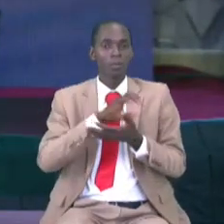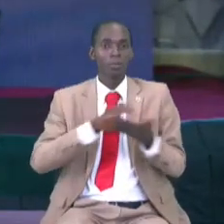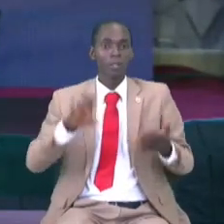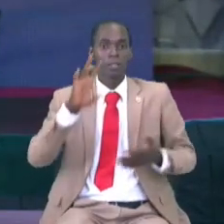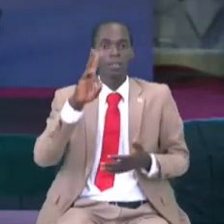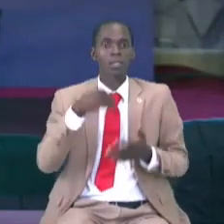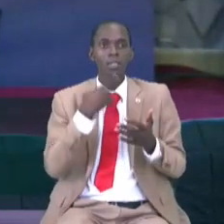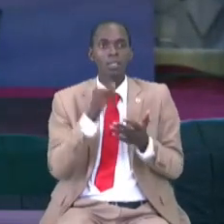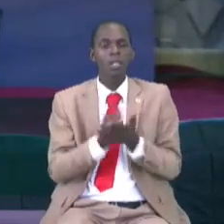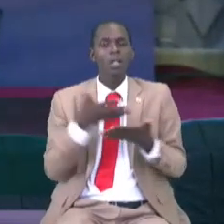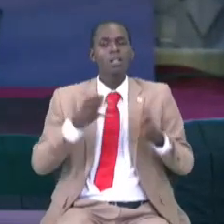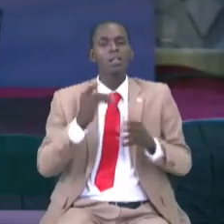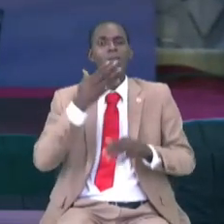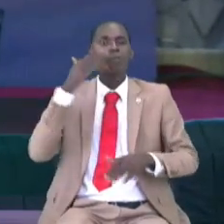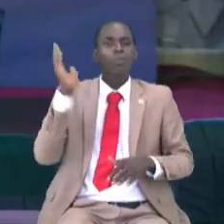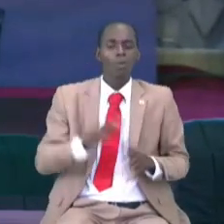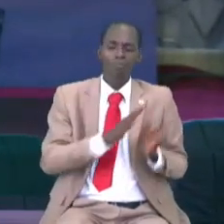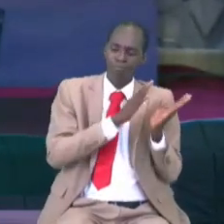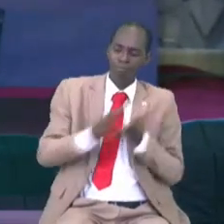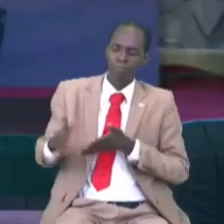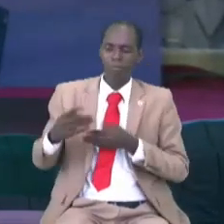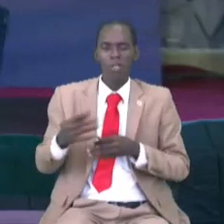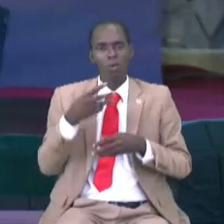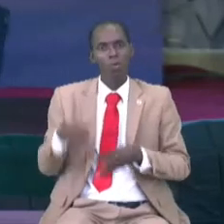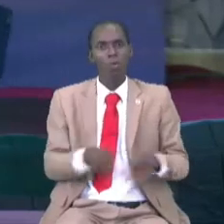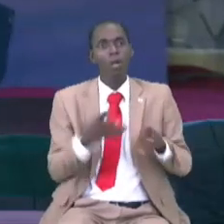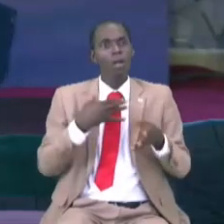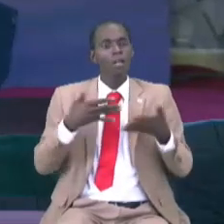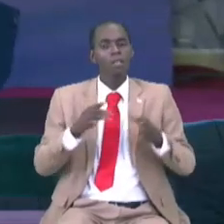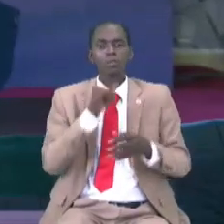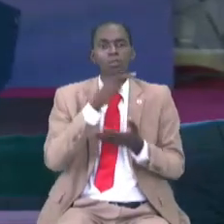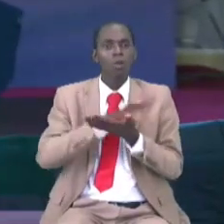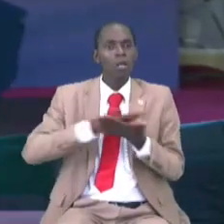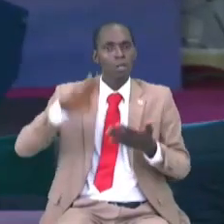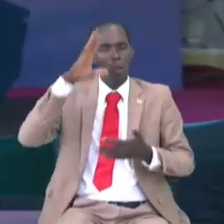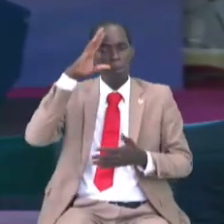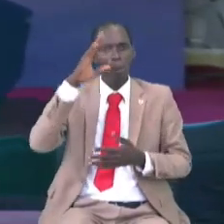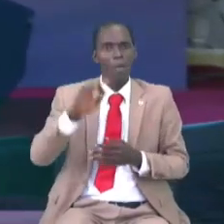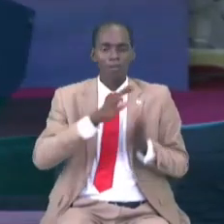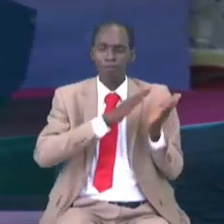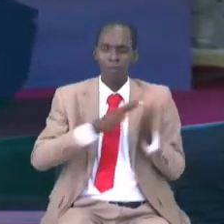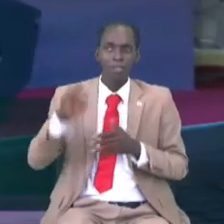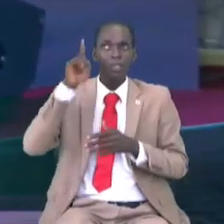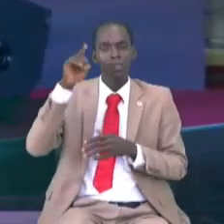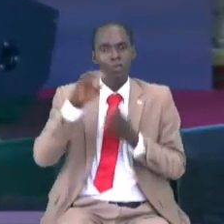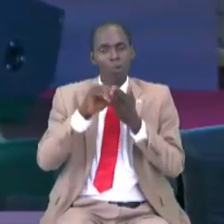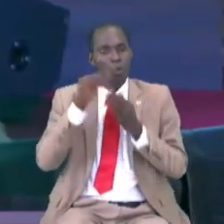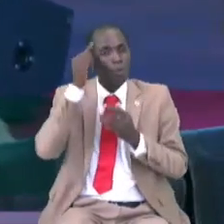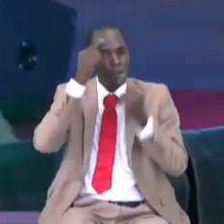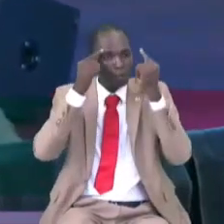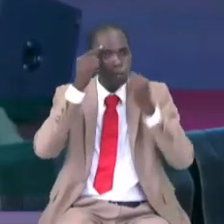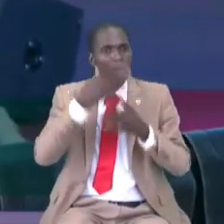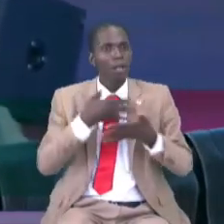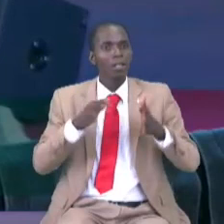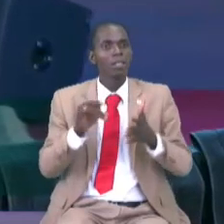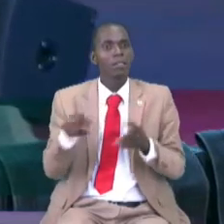the righteous man forsake his thoughts, and let him return unto the Lord. As simple